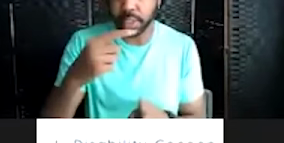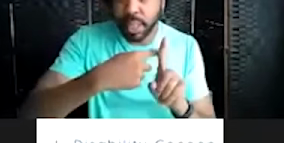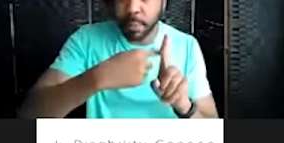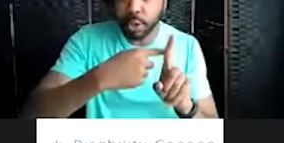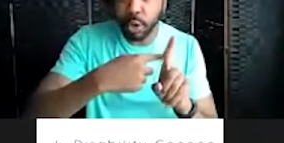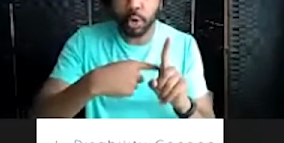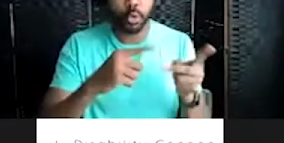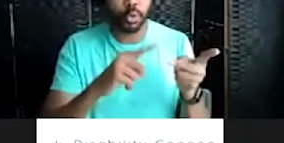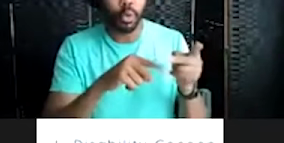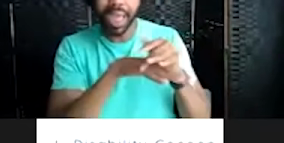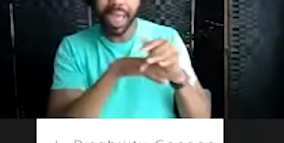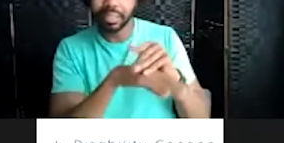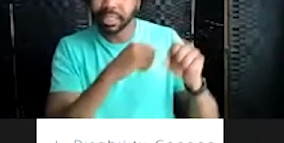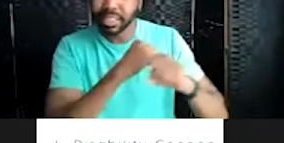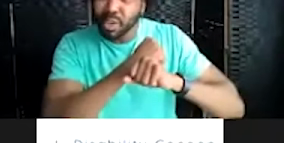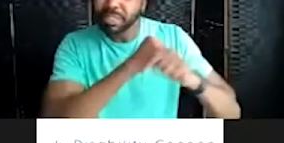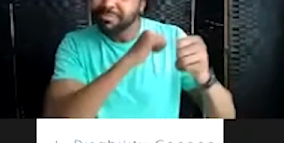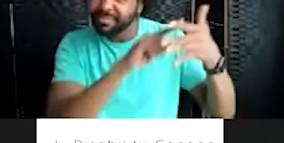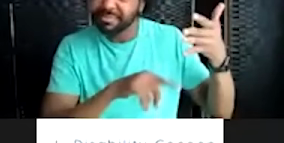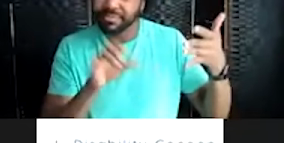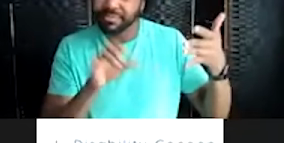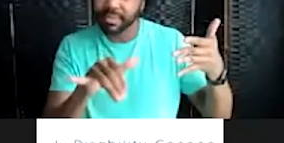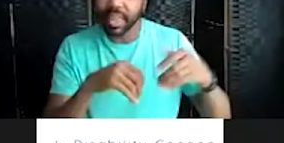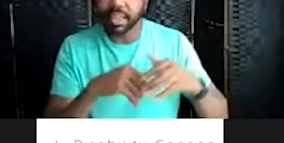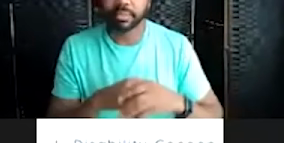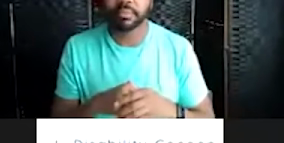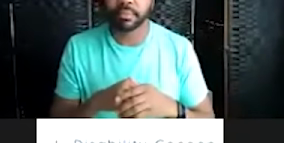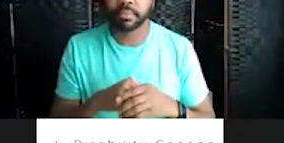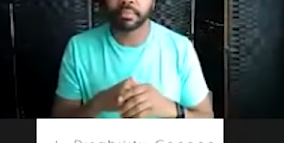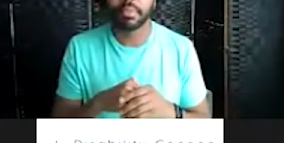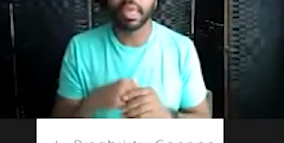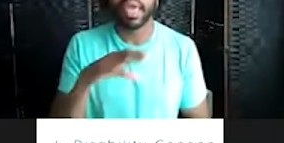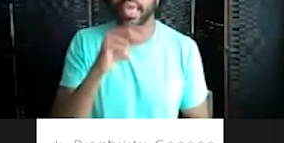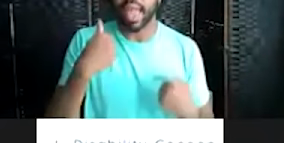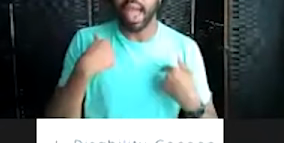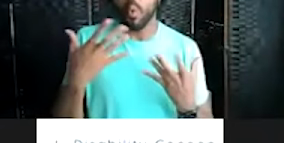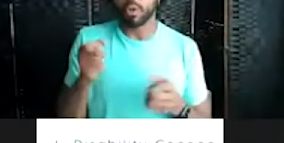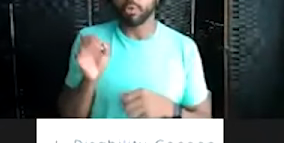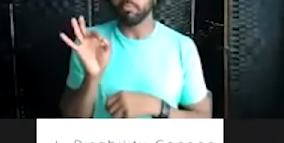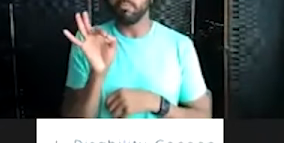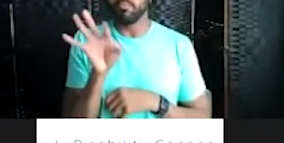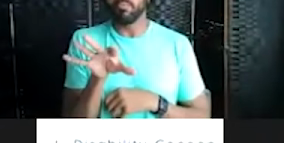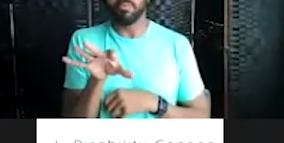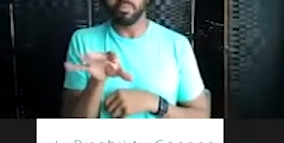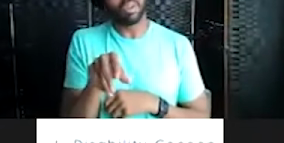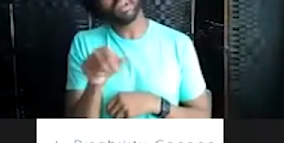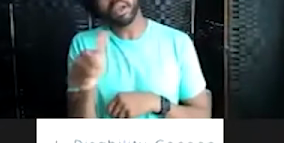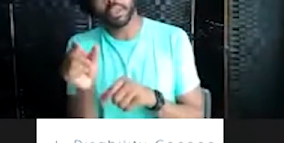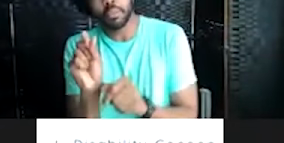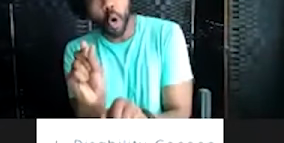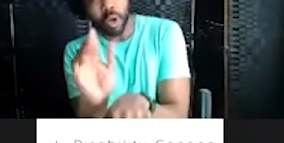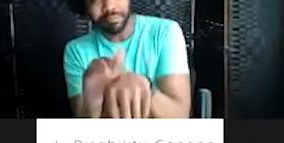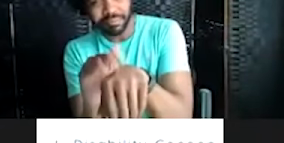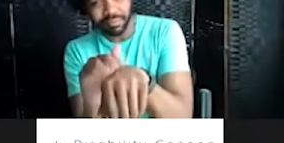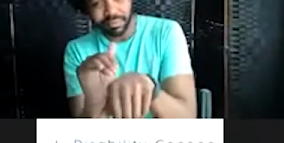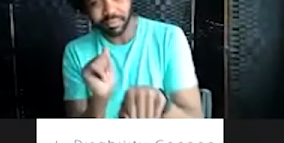stuff. And then I just wanted to throw in another small disclaimer. Today we will be talking